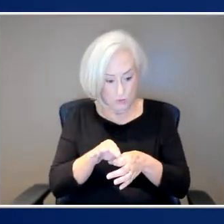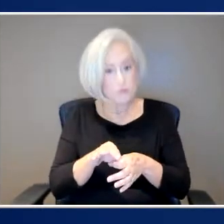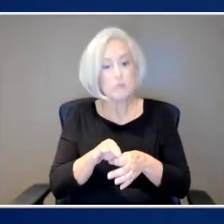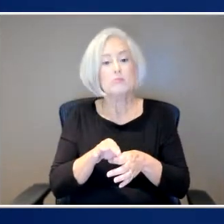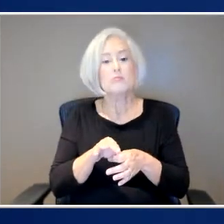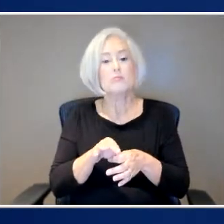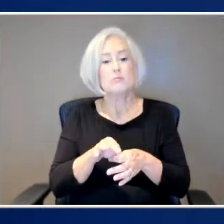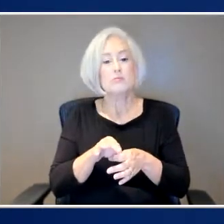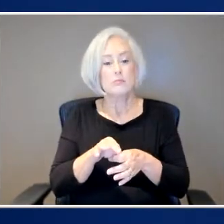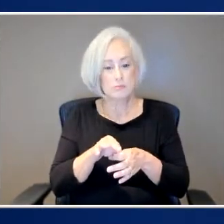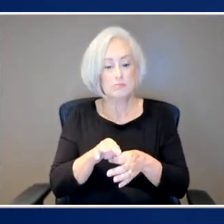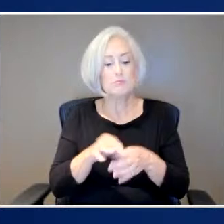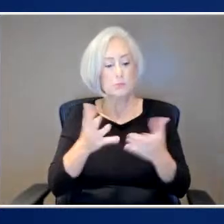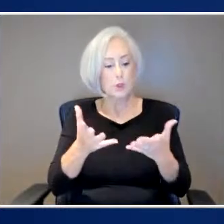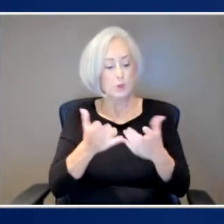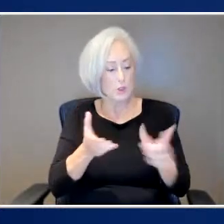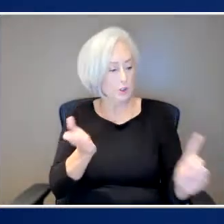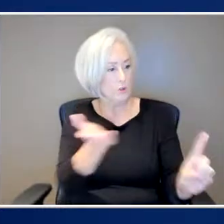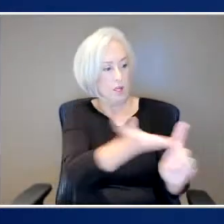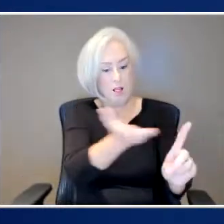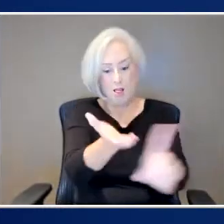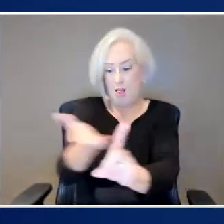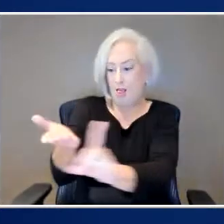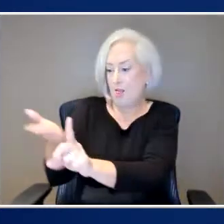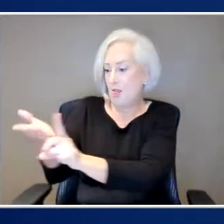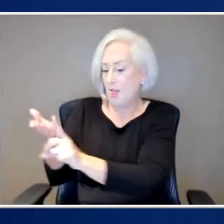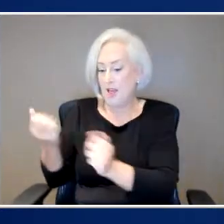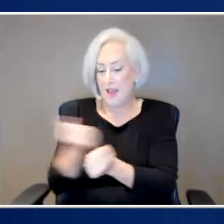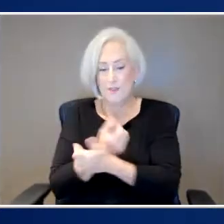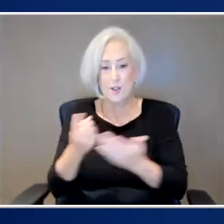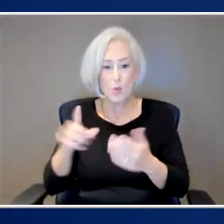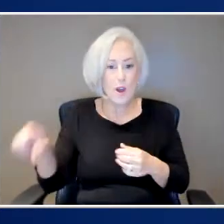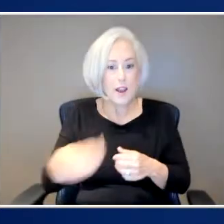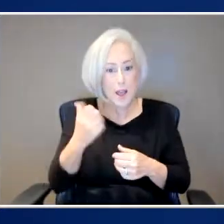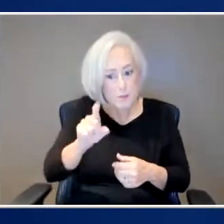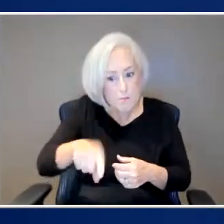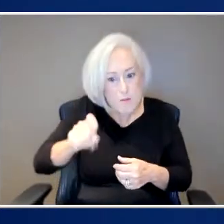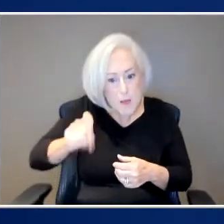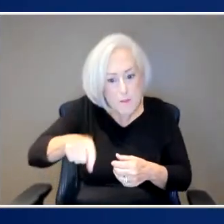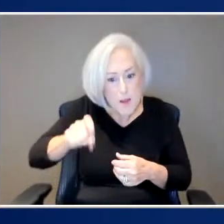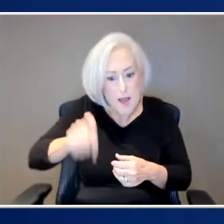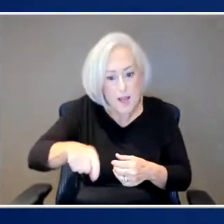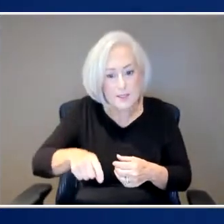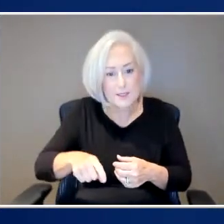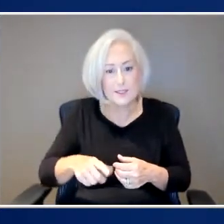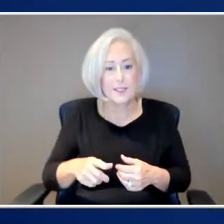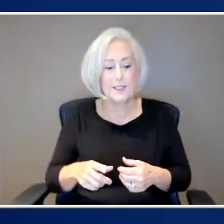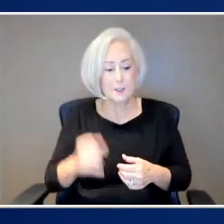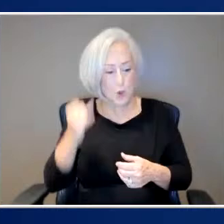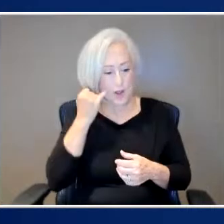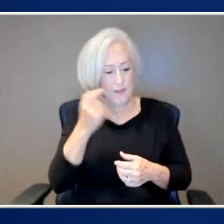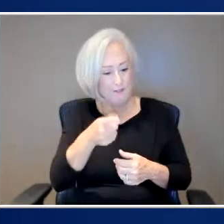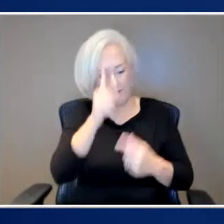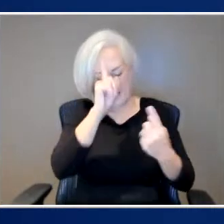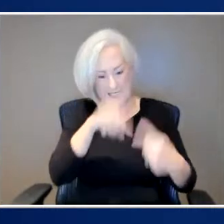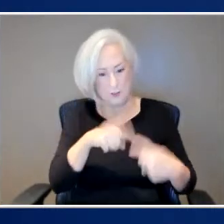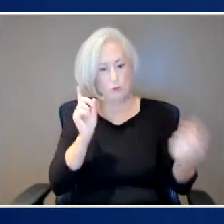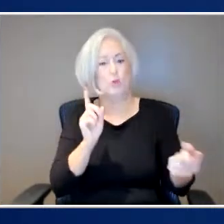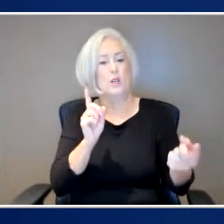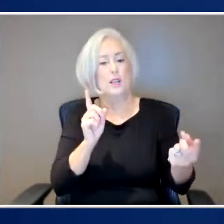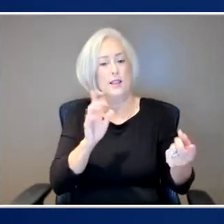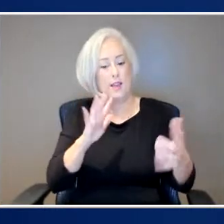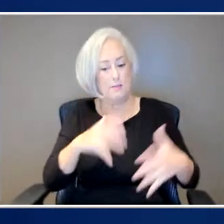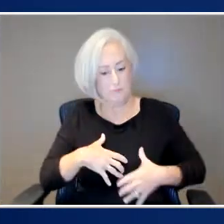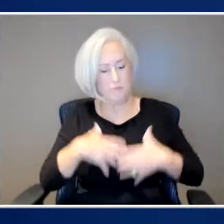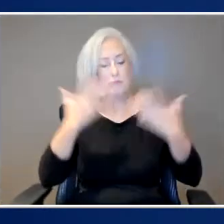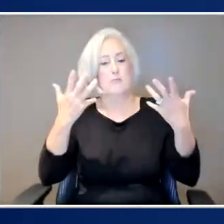more that we approach it in that way, we're going to be anxious and we're going to be upset and we're going to get mad. And so we have to recognize the importance of